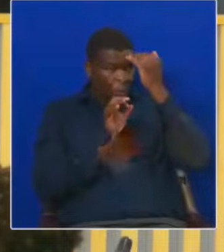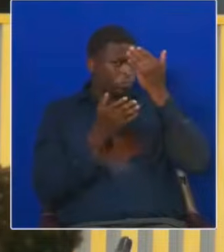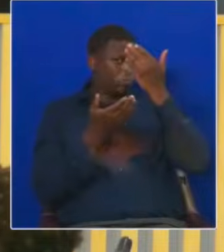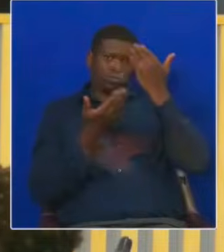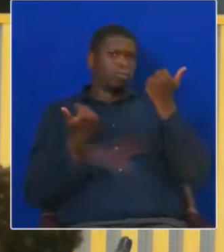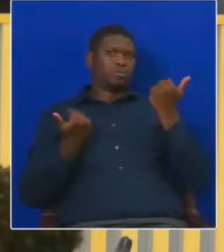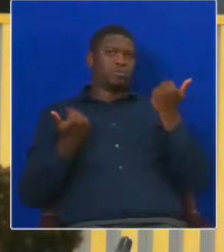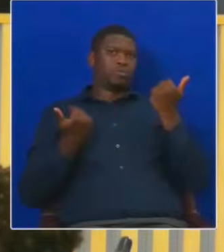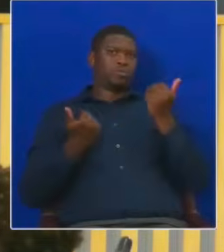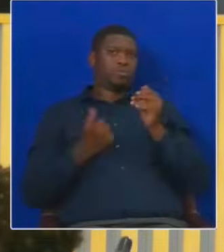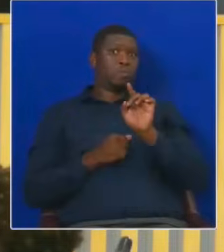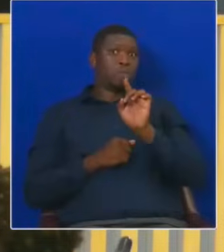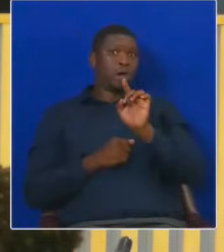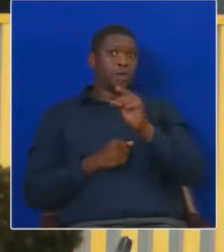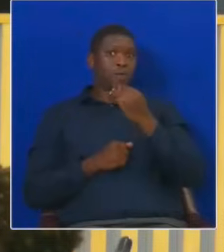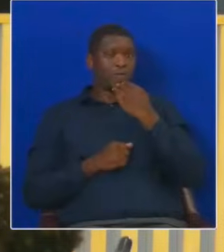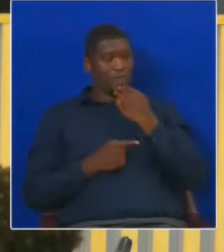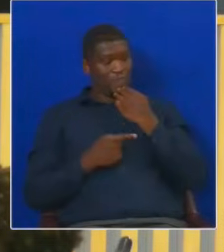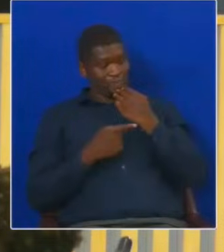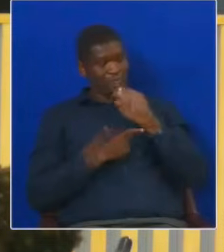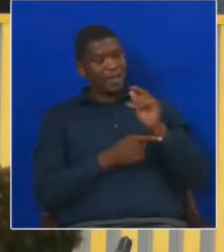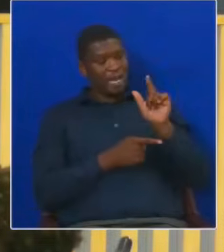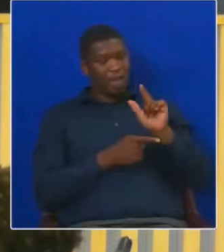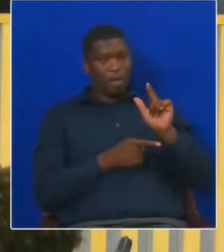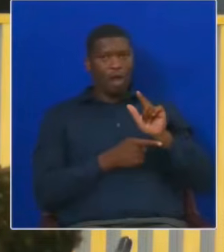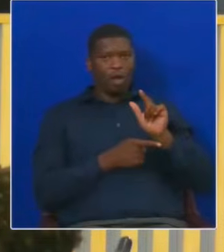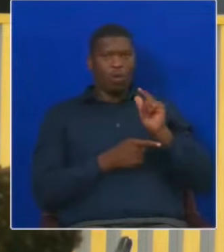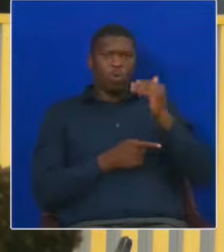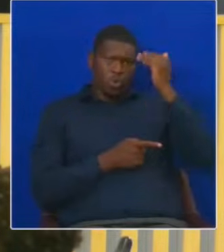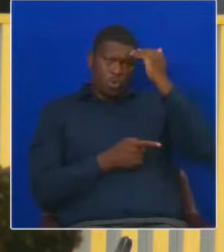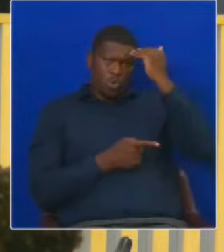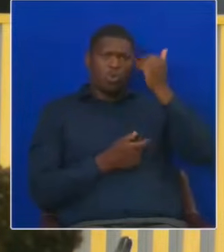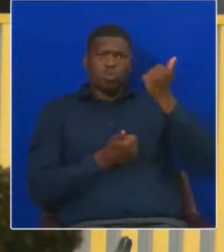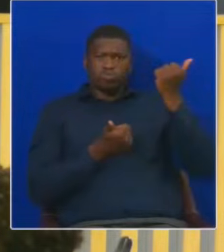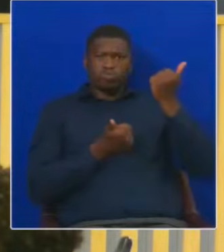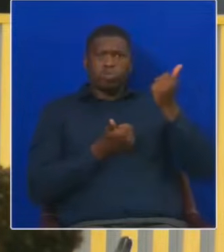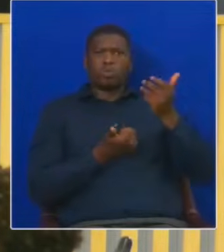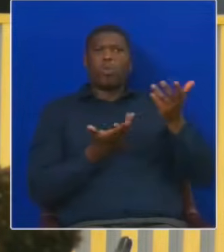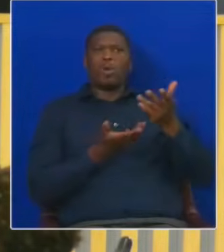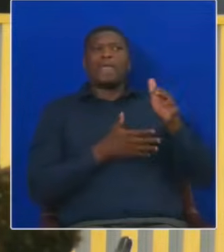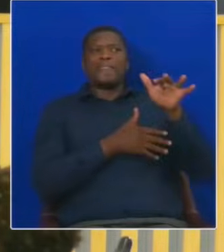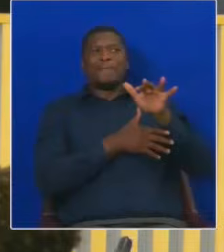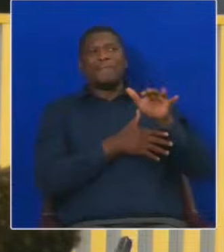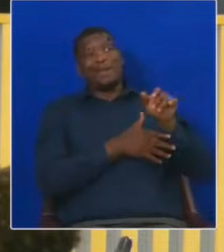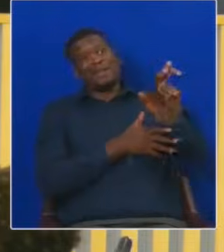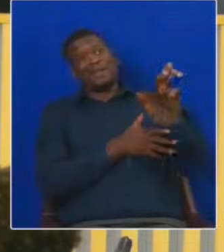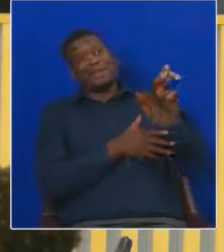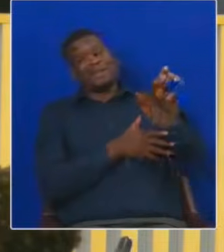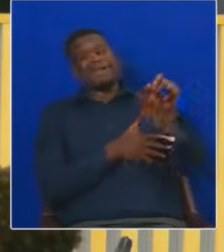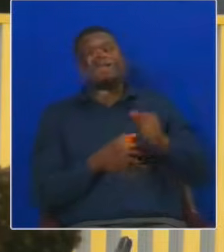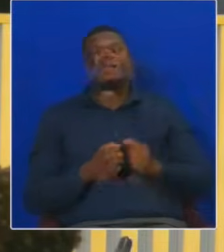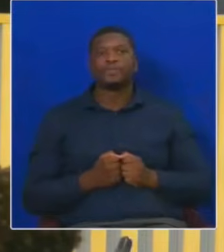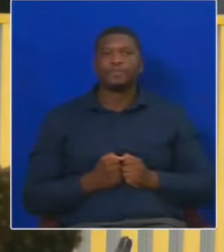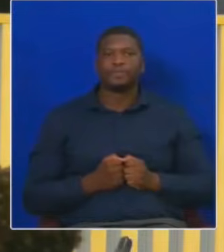Lebohang will be the best person to can point out the said address.